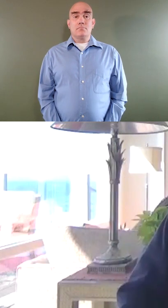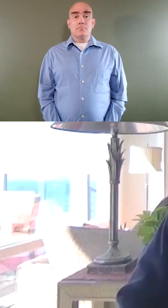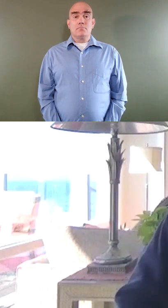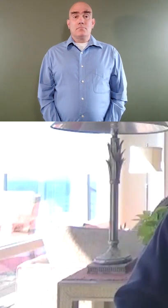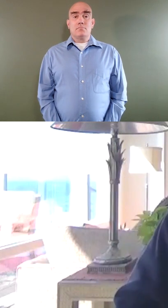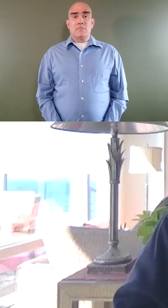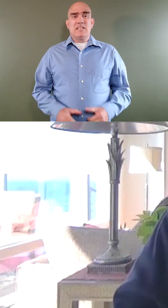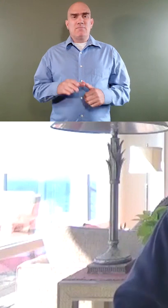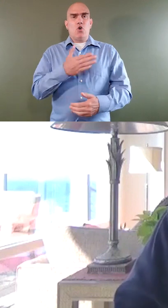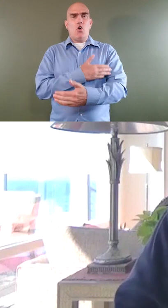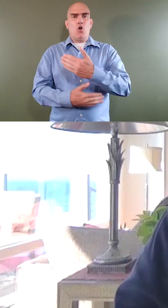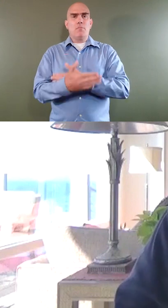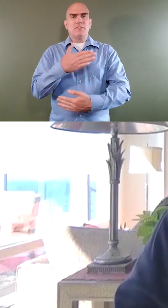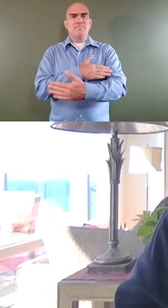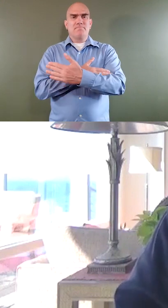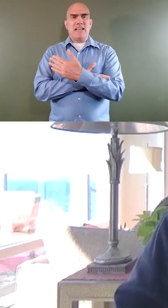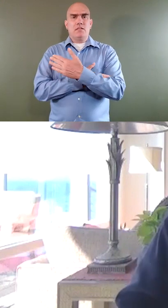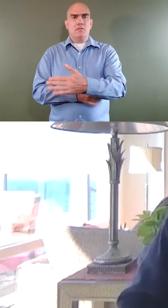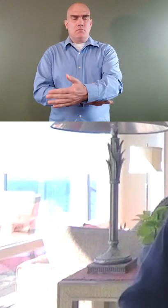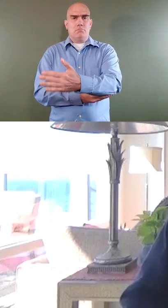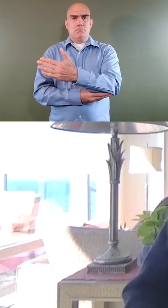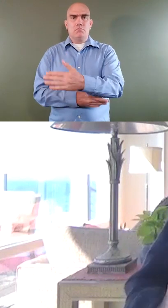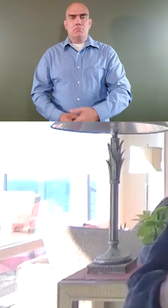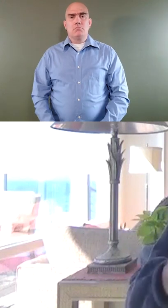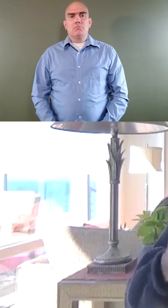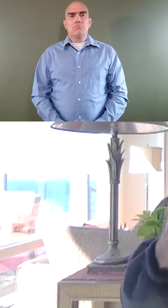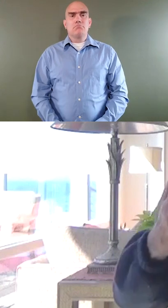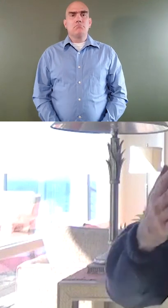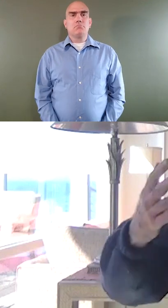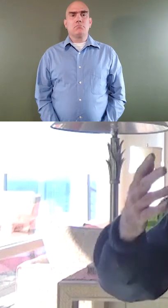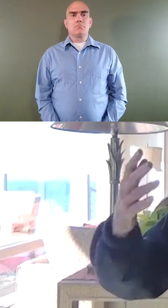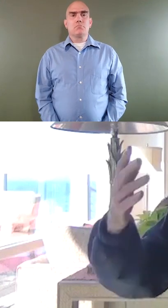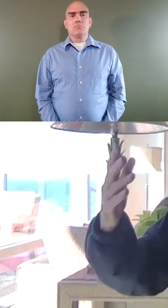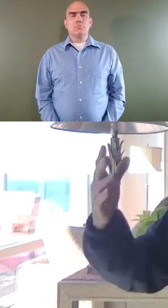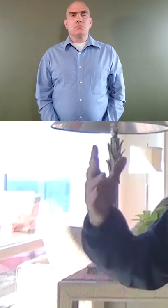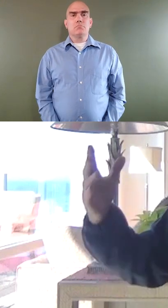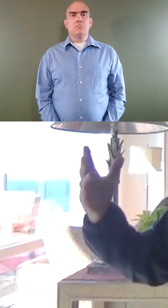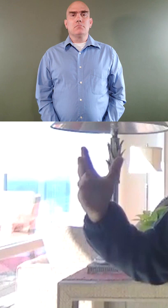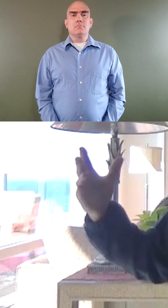Keep your arms bent.